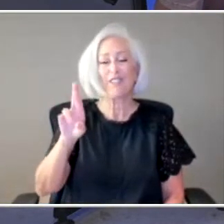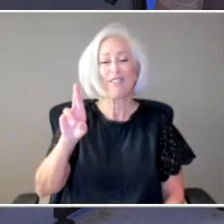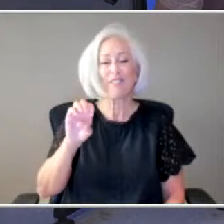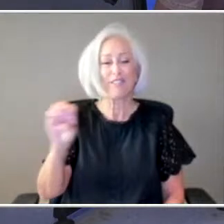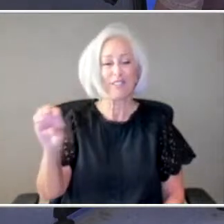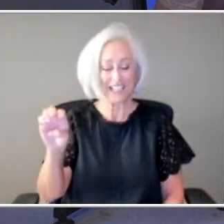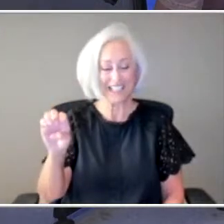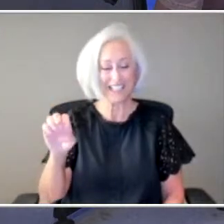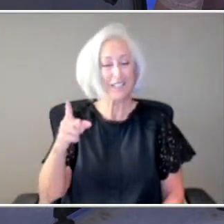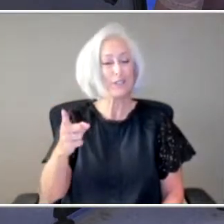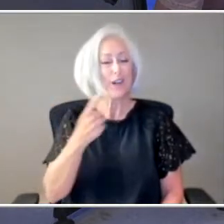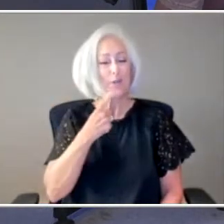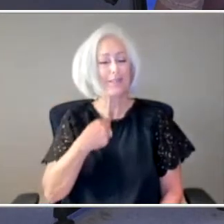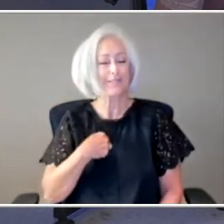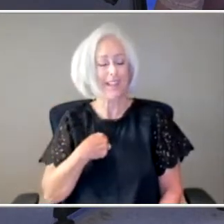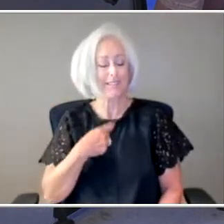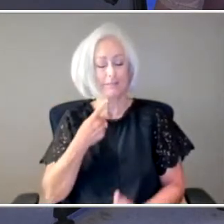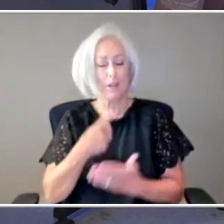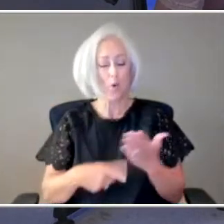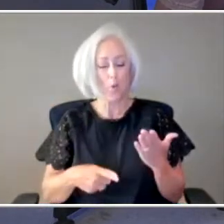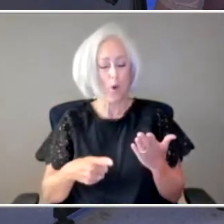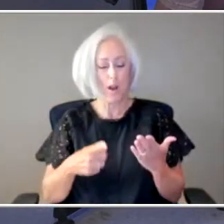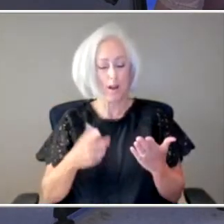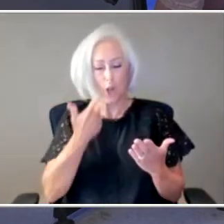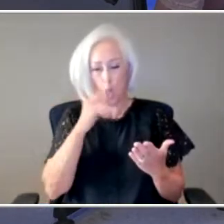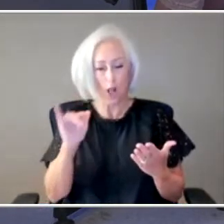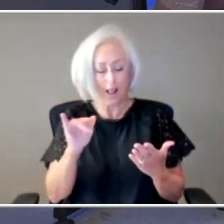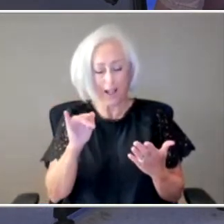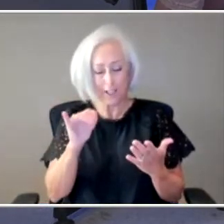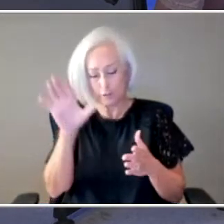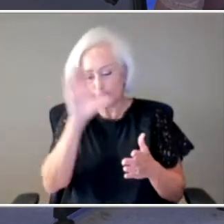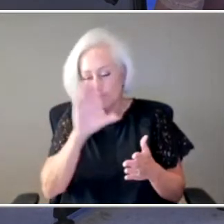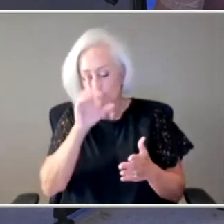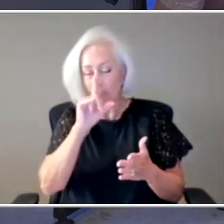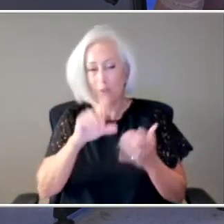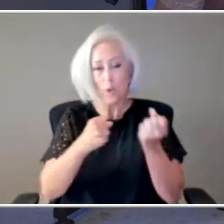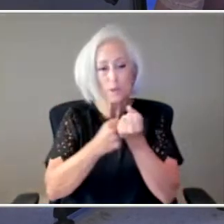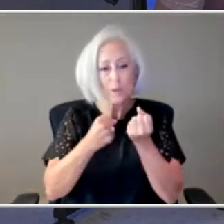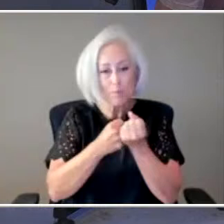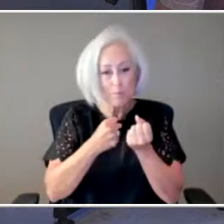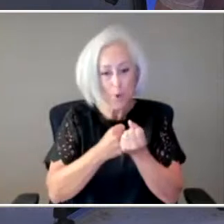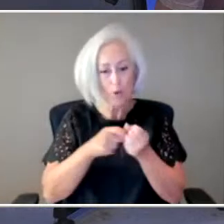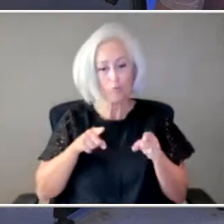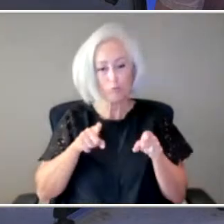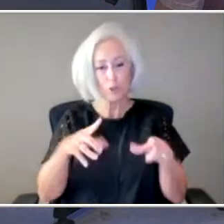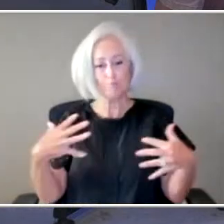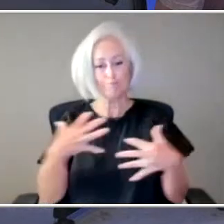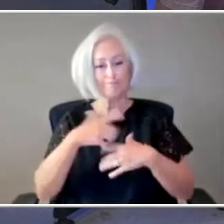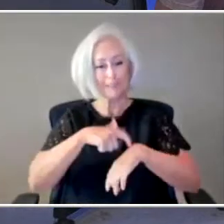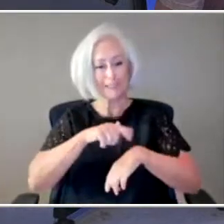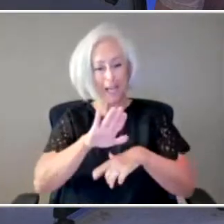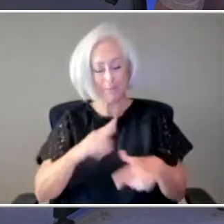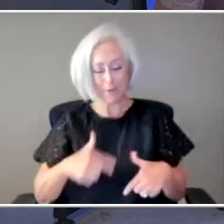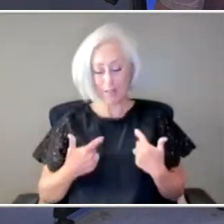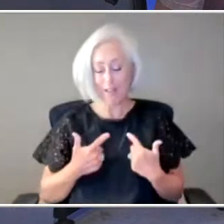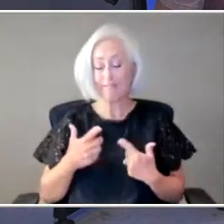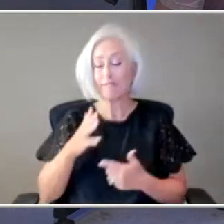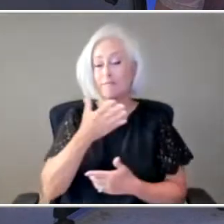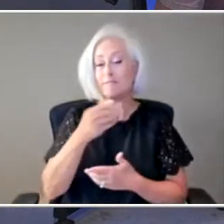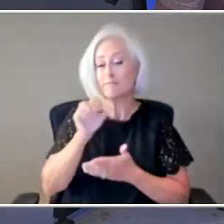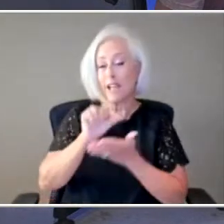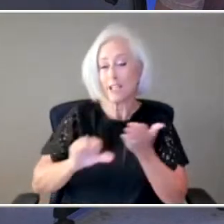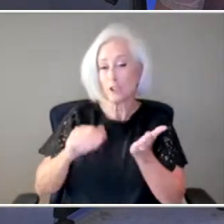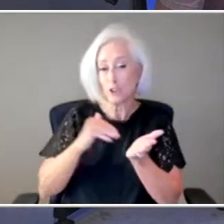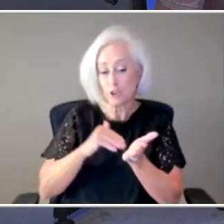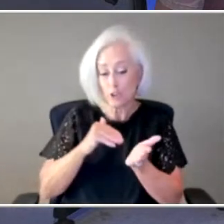this obviously very, very scary time in your life. We're also joined by her surgeon, oncologist, Dr. Melissa